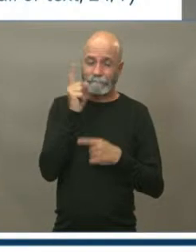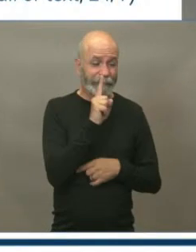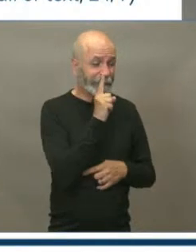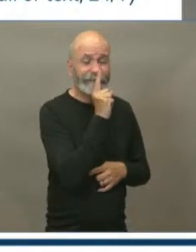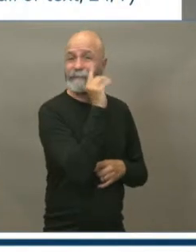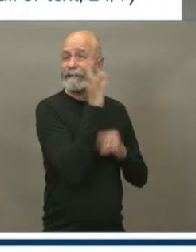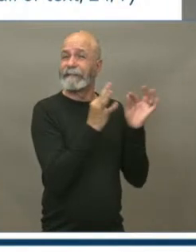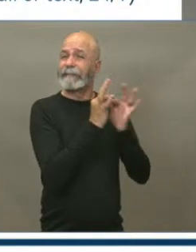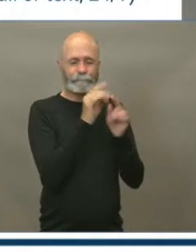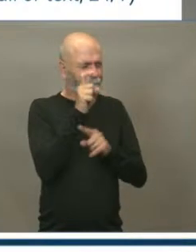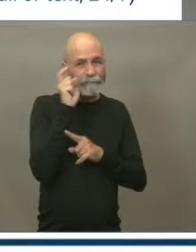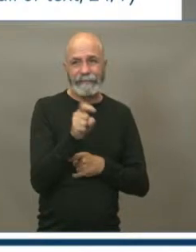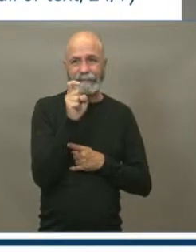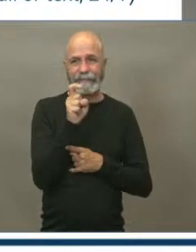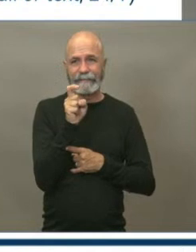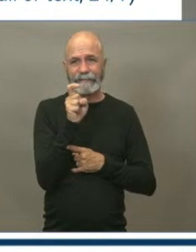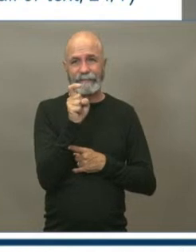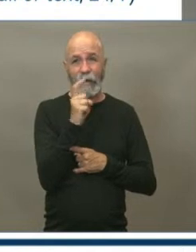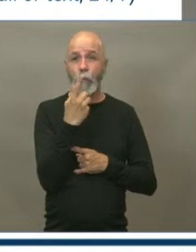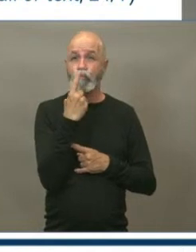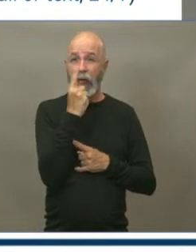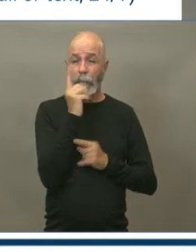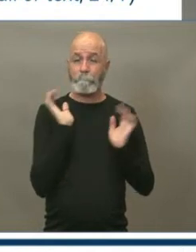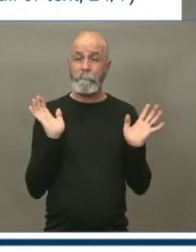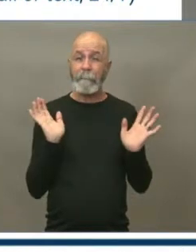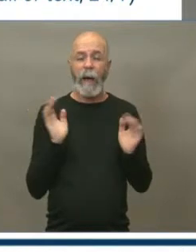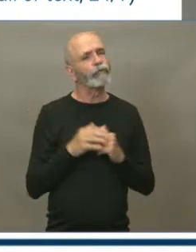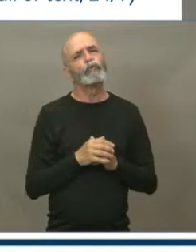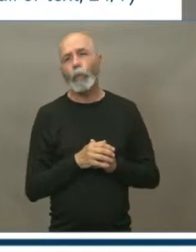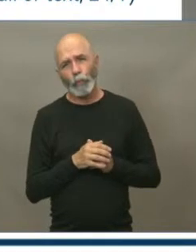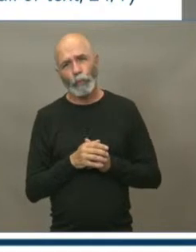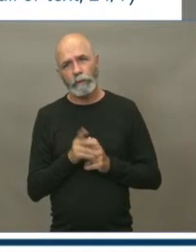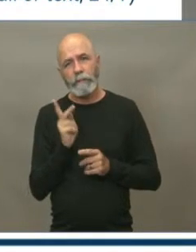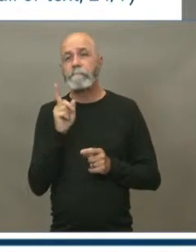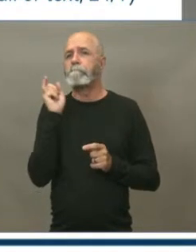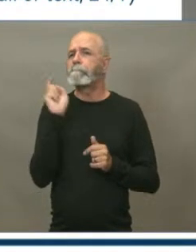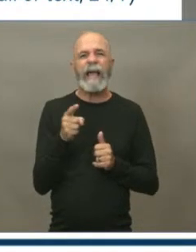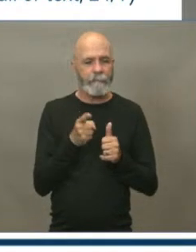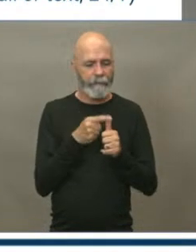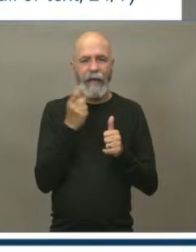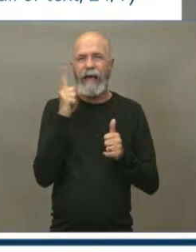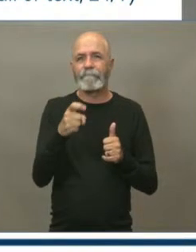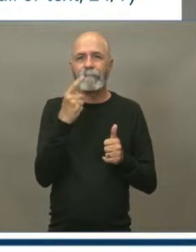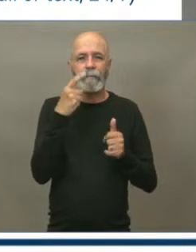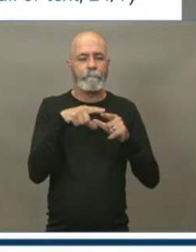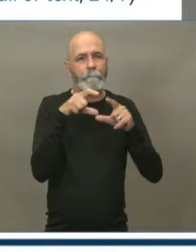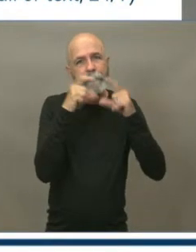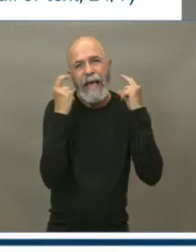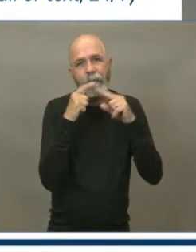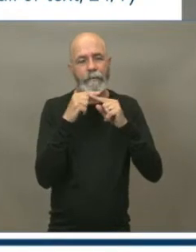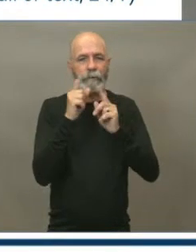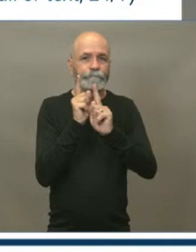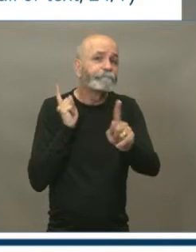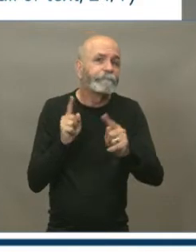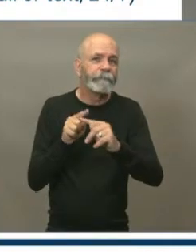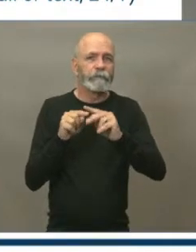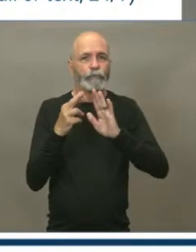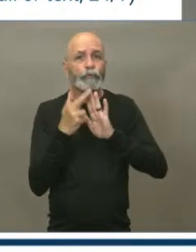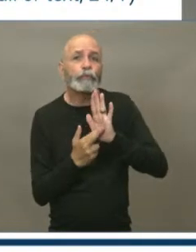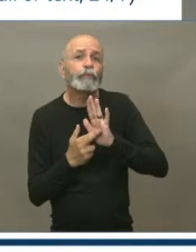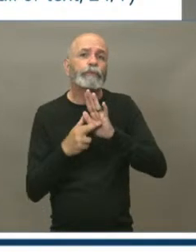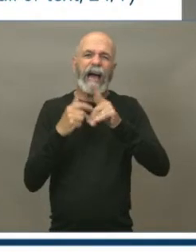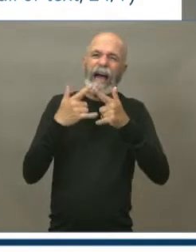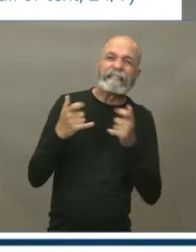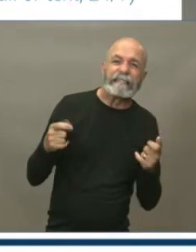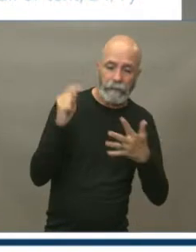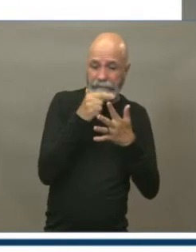alone isn't 100% effective. So all the other steps that are in the hospital are around, infection